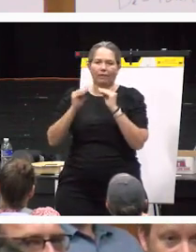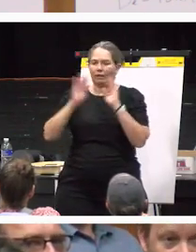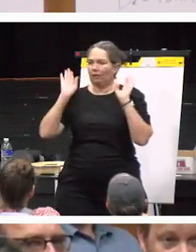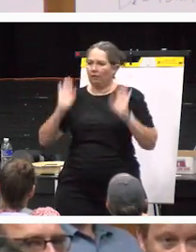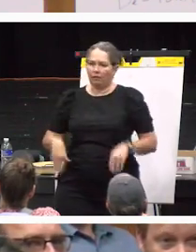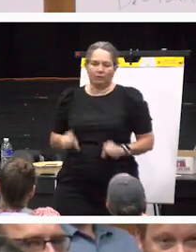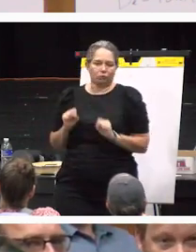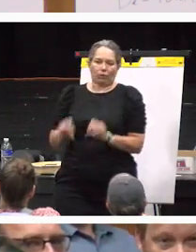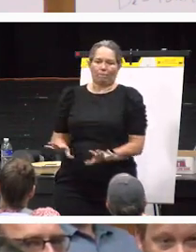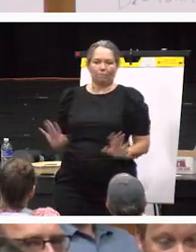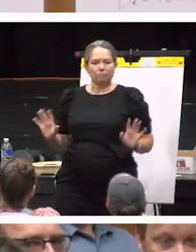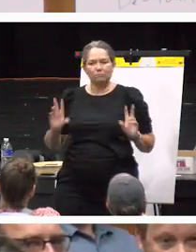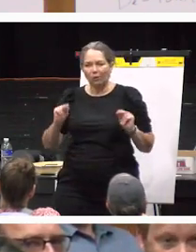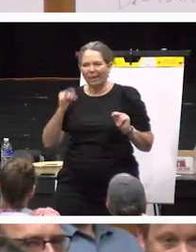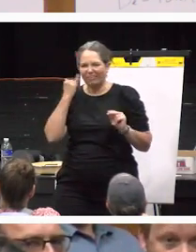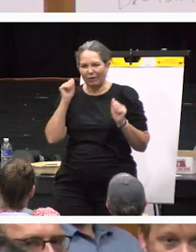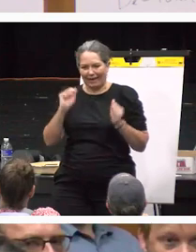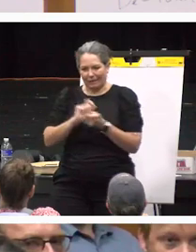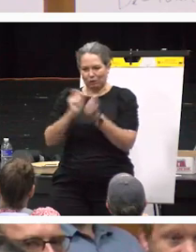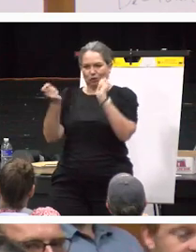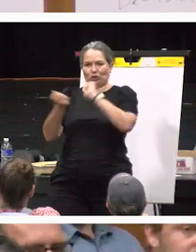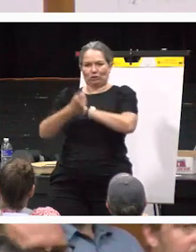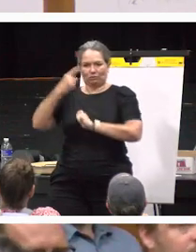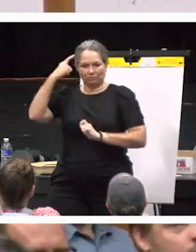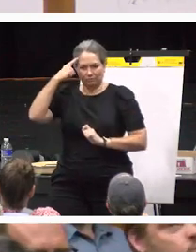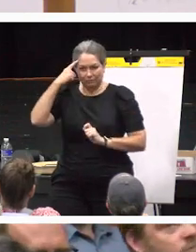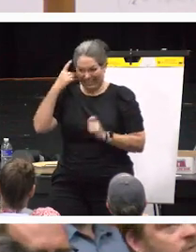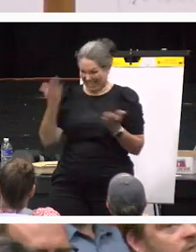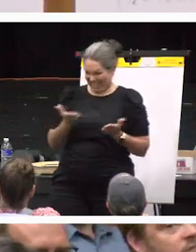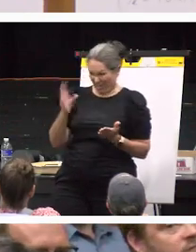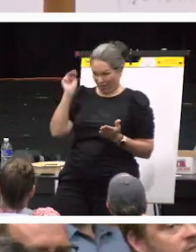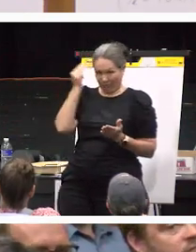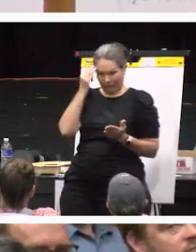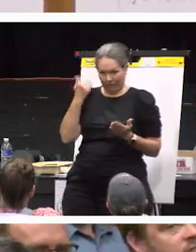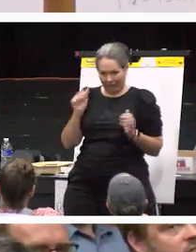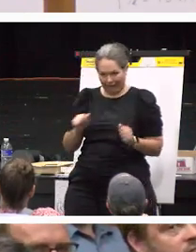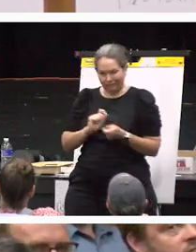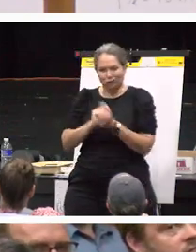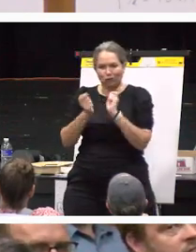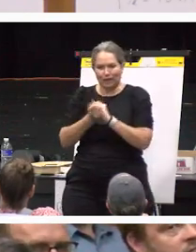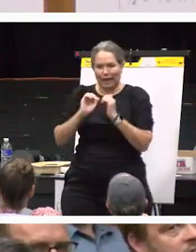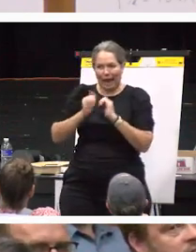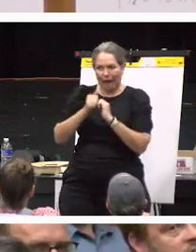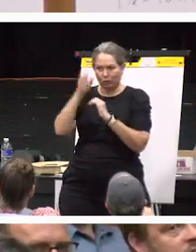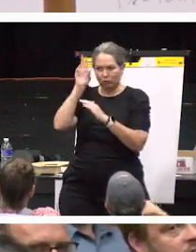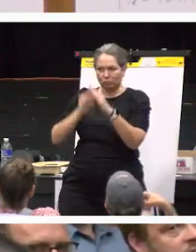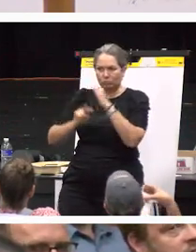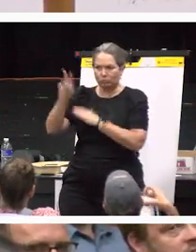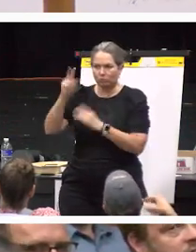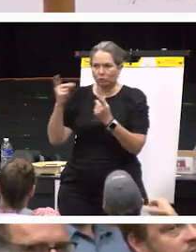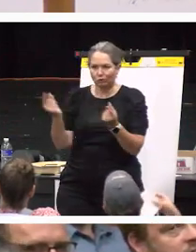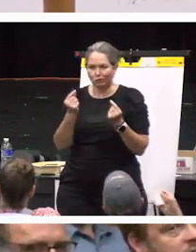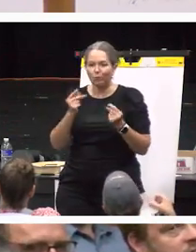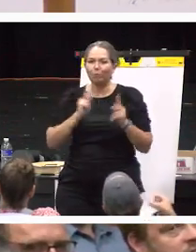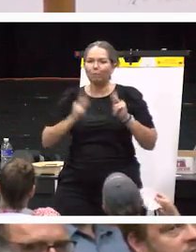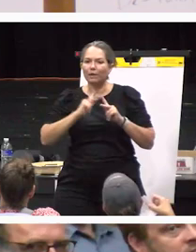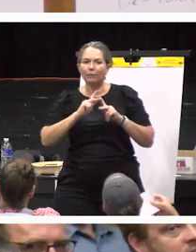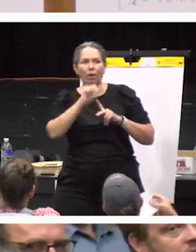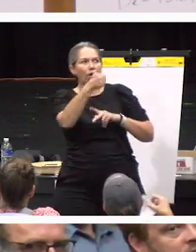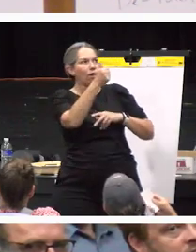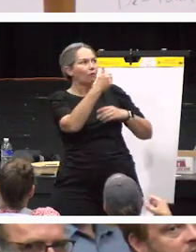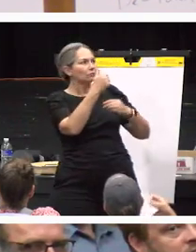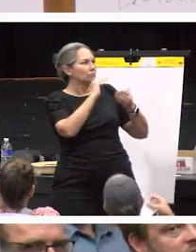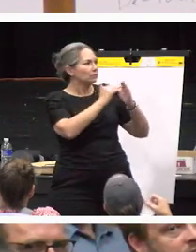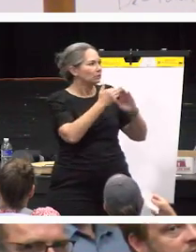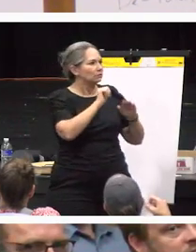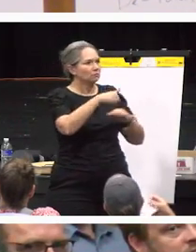it. If we can find a way to change that context here in Montpelier in our reactions, so people can see there is something they can do and it will make a difference, we